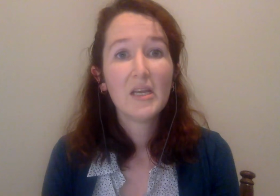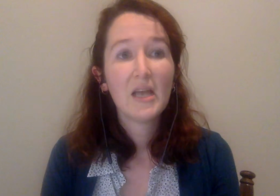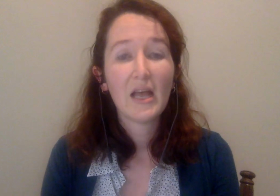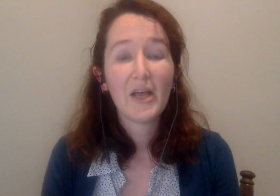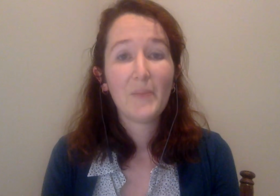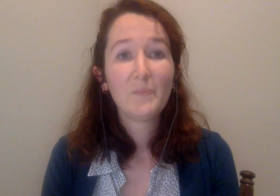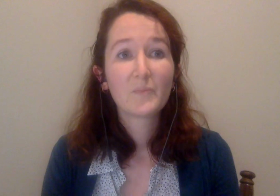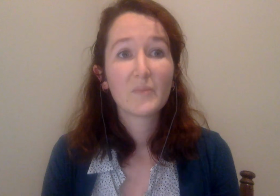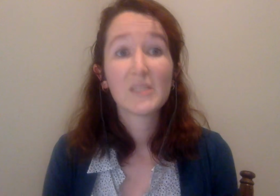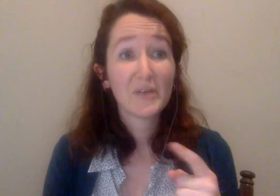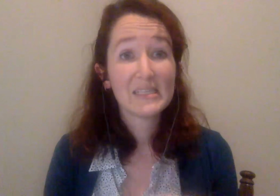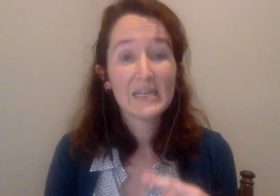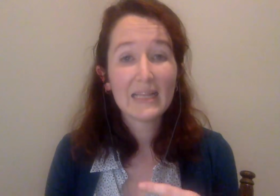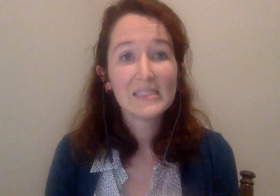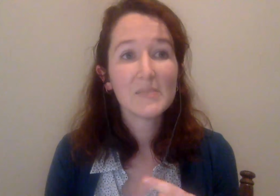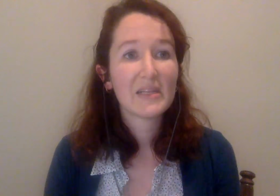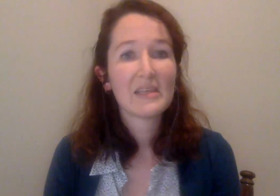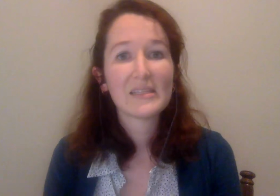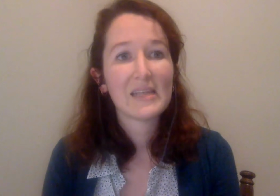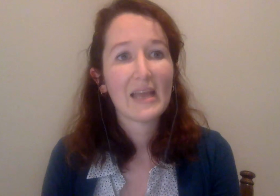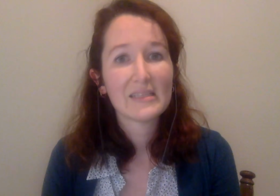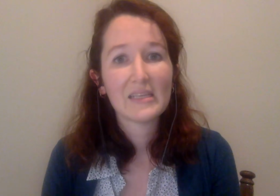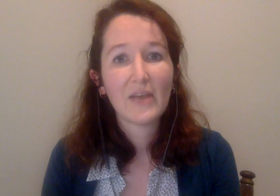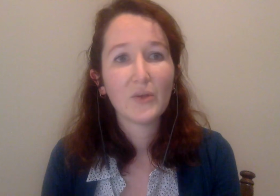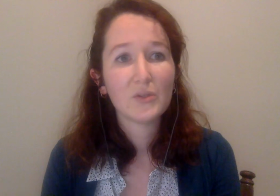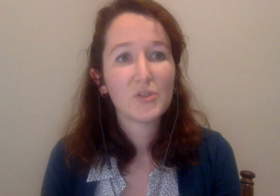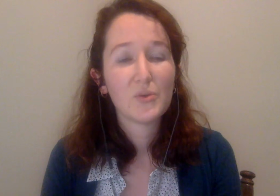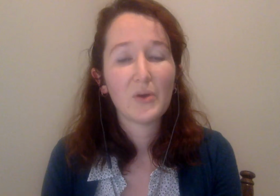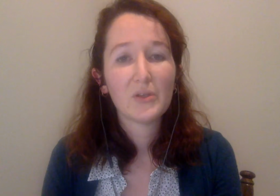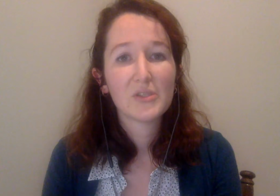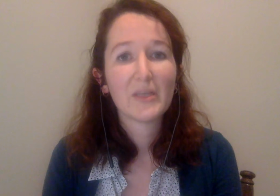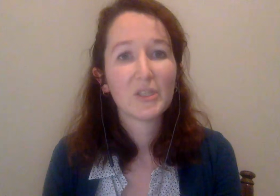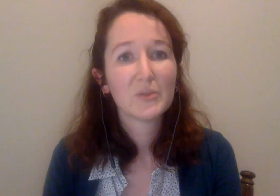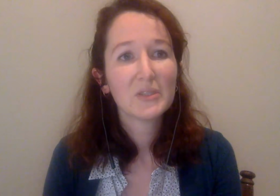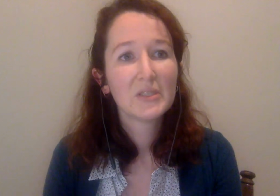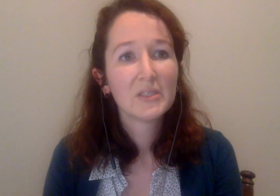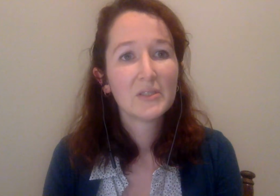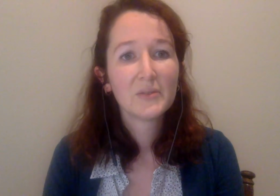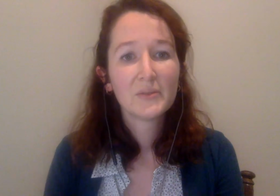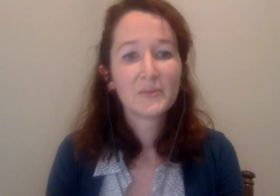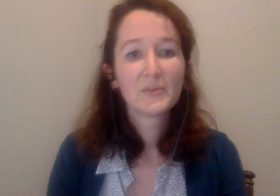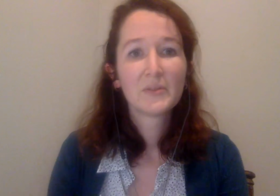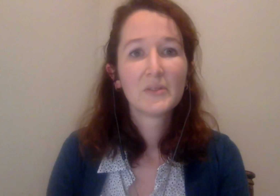our this present analysis, but I think that's an excellent angle to also include.